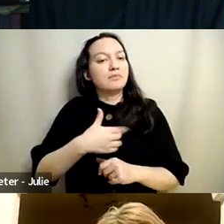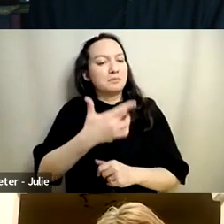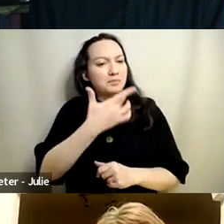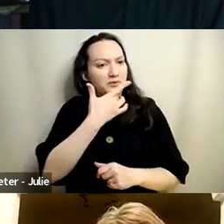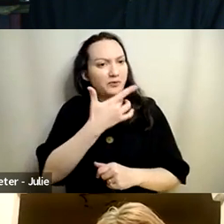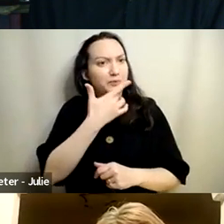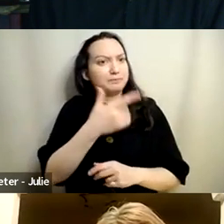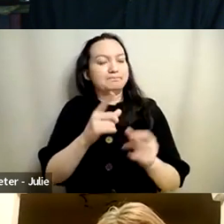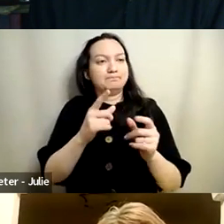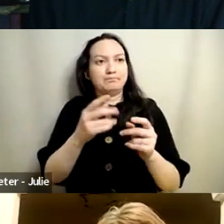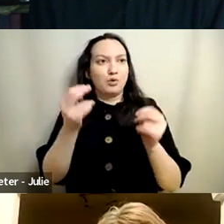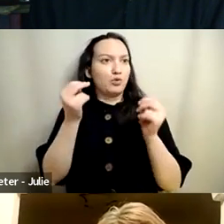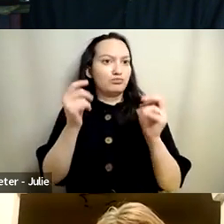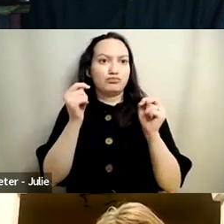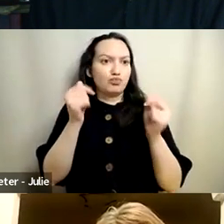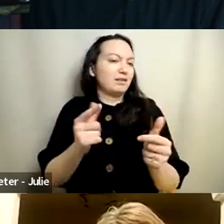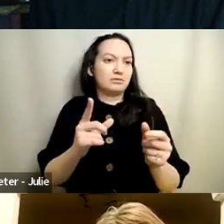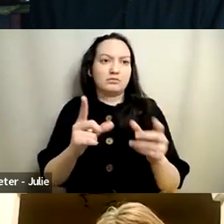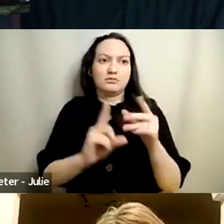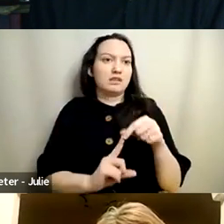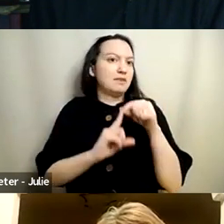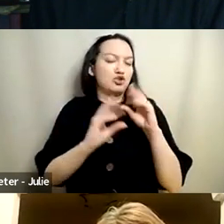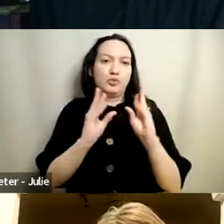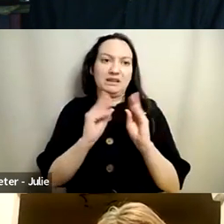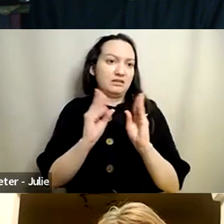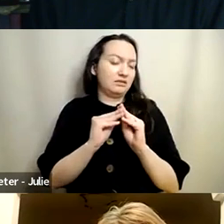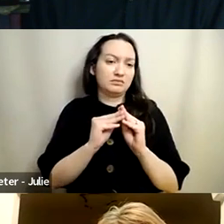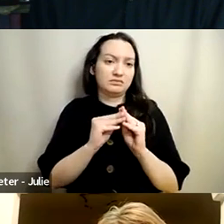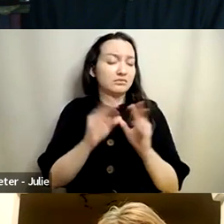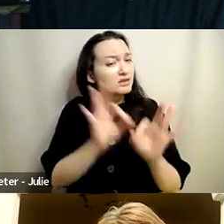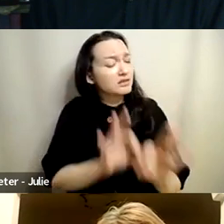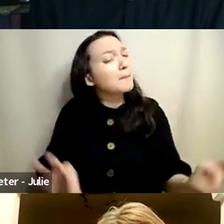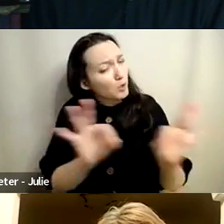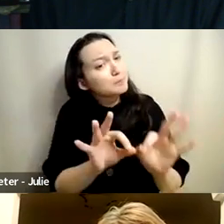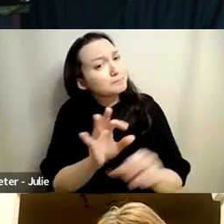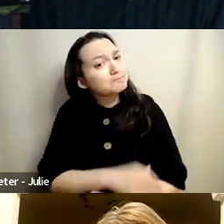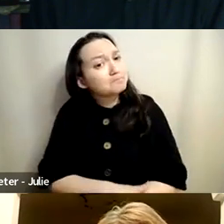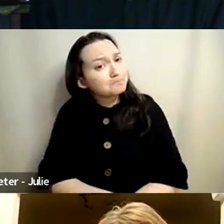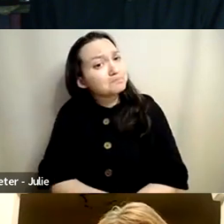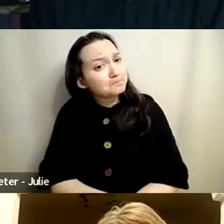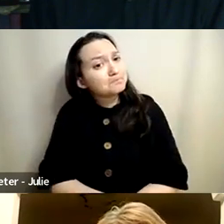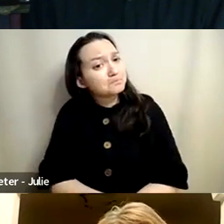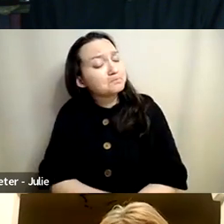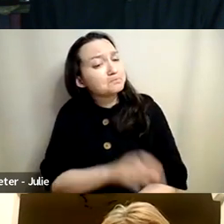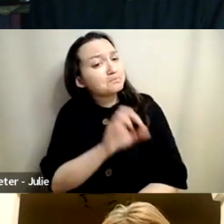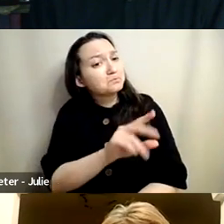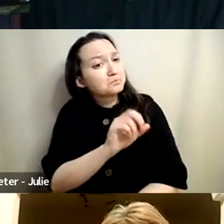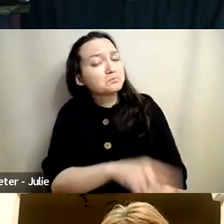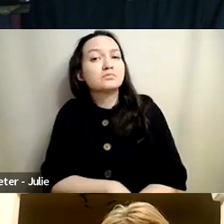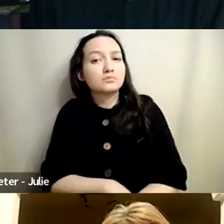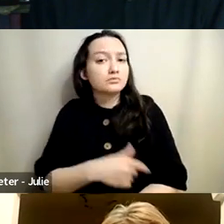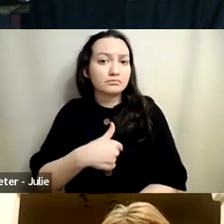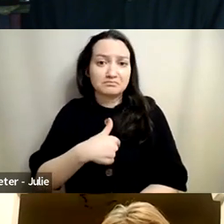I'd go for the quick special meeting. Because it's an important thing. Okay.